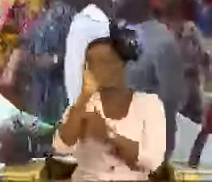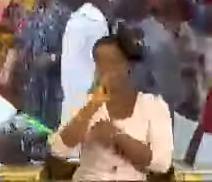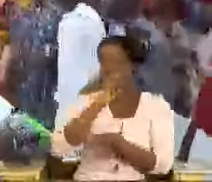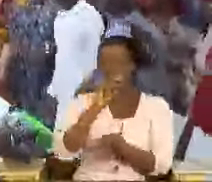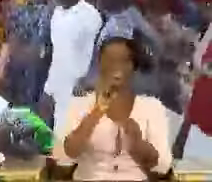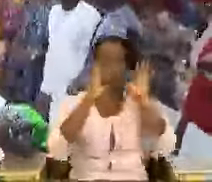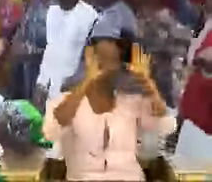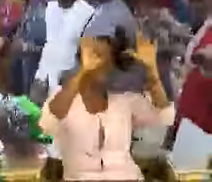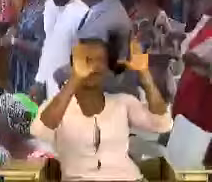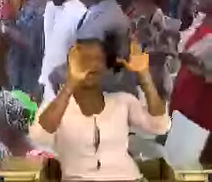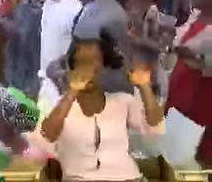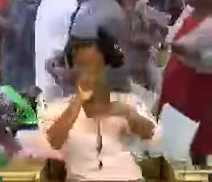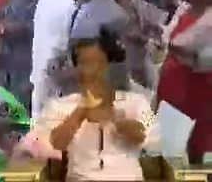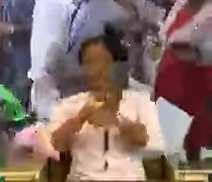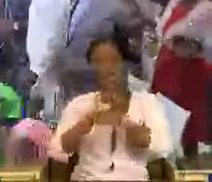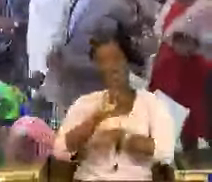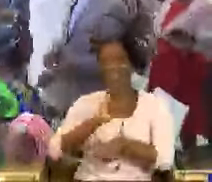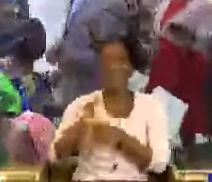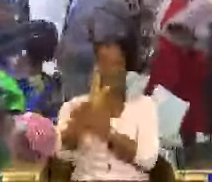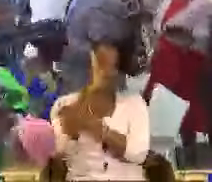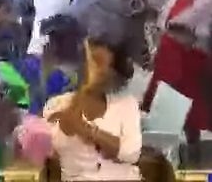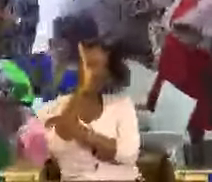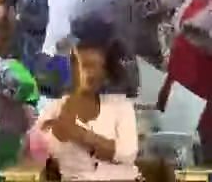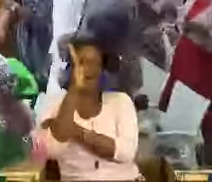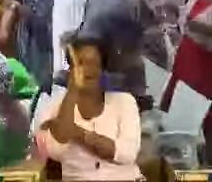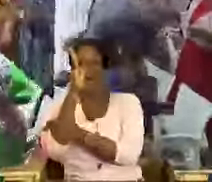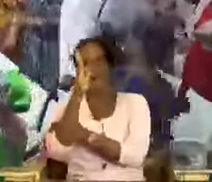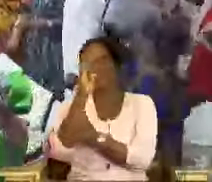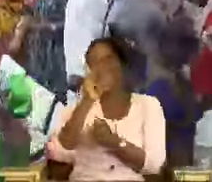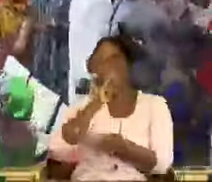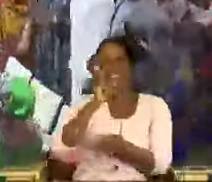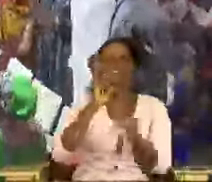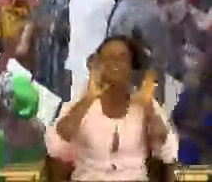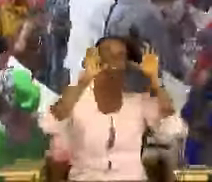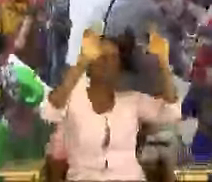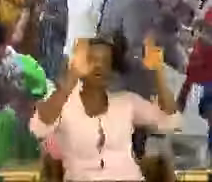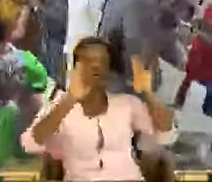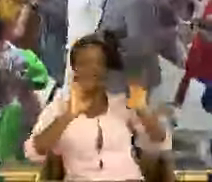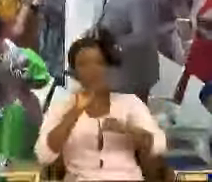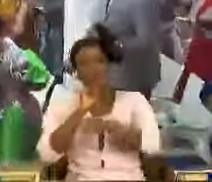a it's a mirac oh it's a miracle